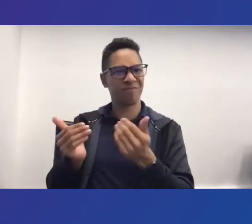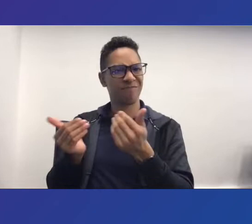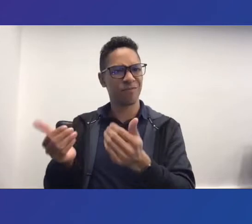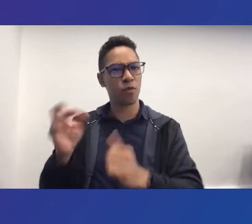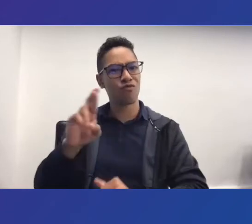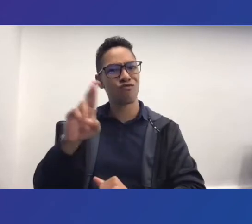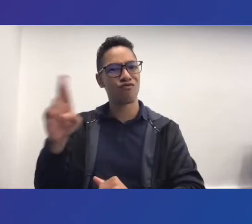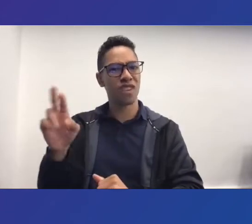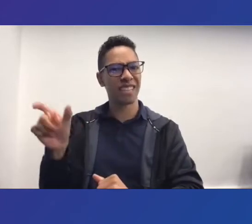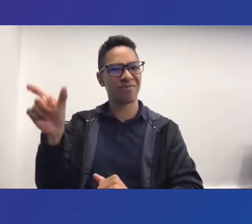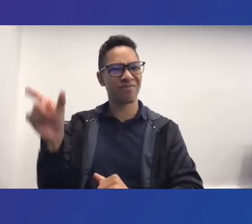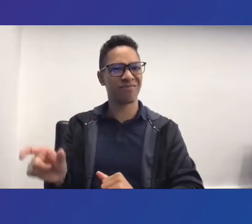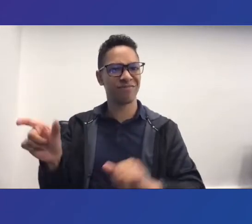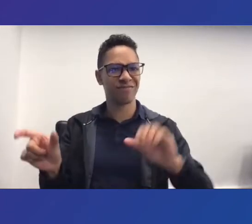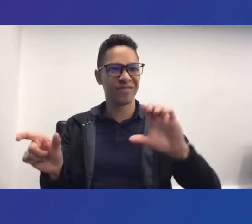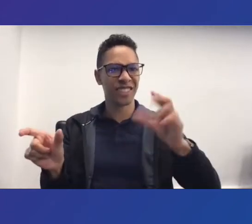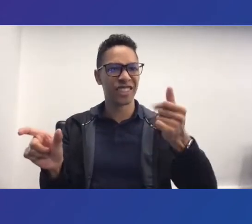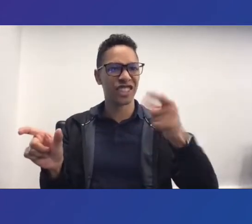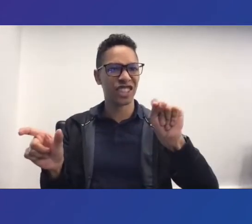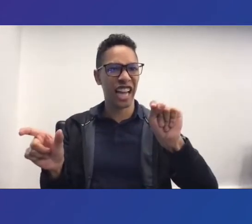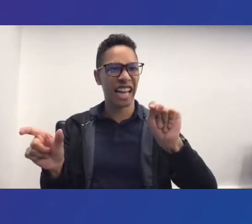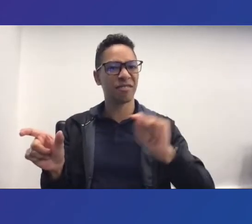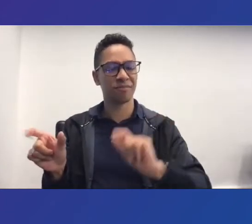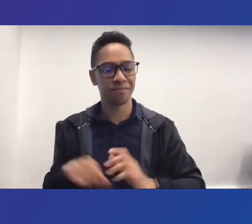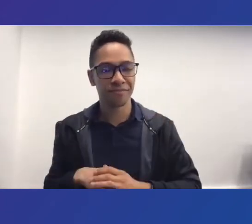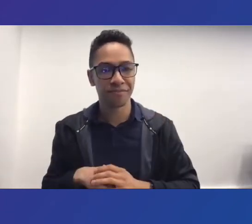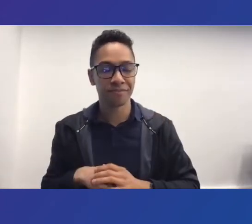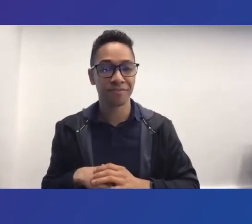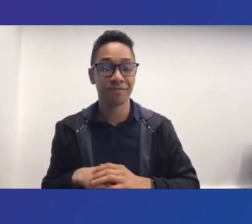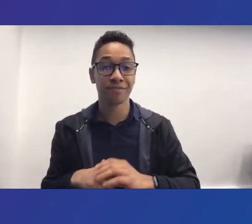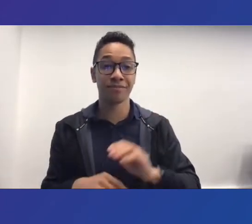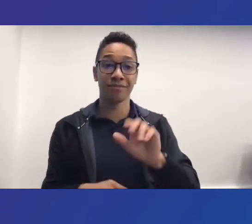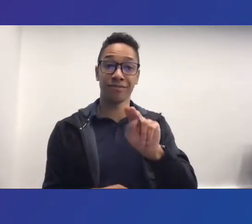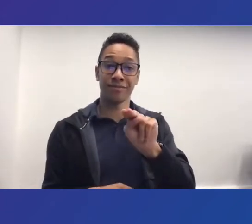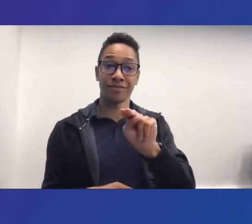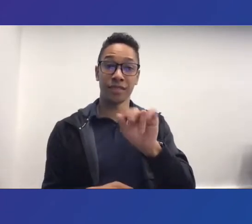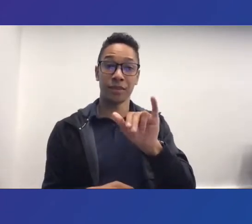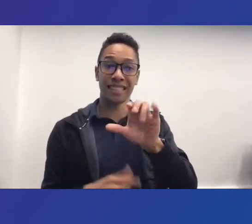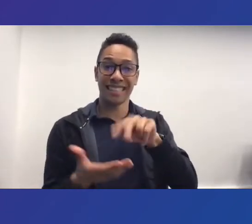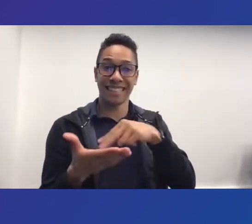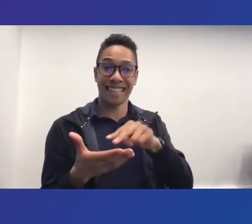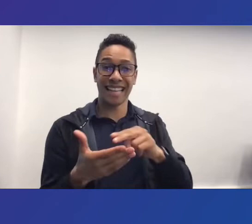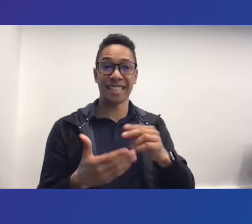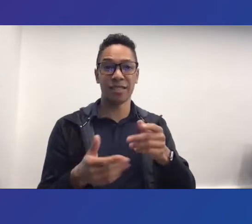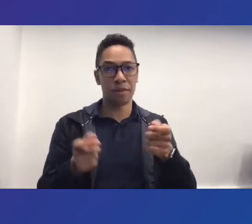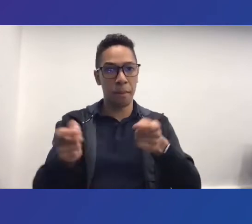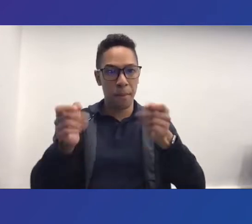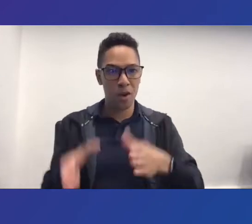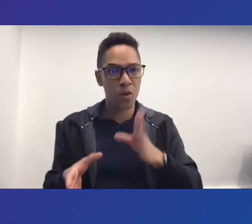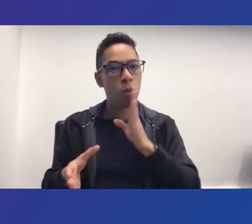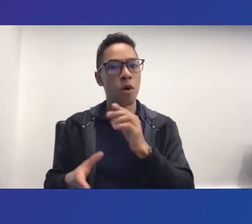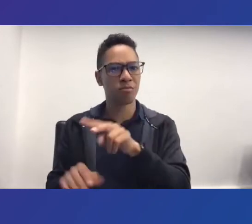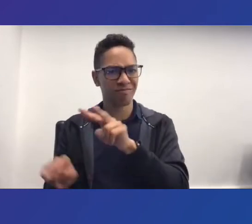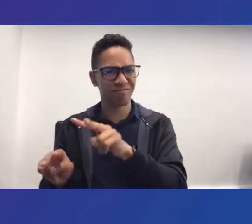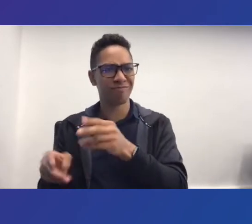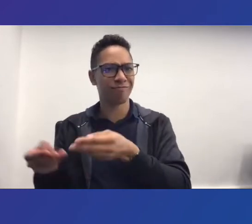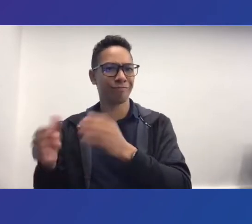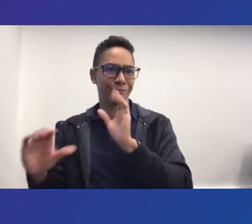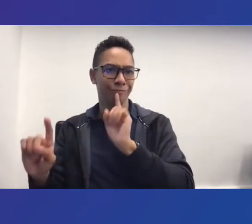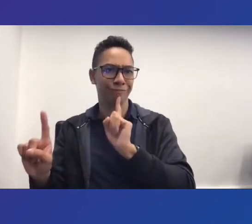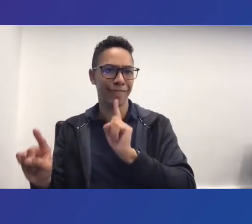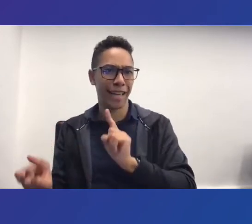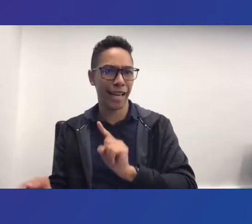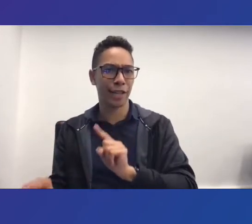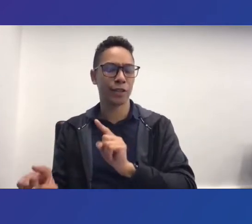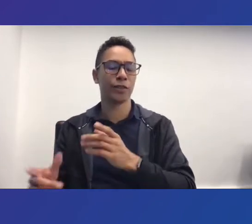room. Dance NYC moderators will be interacting with you there. There is a designated Q&A section after